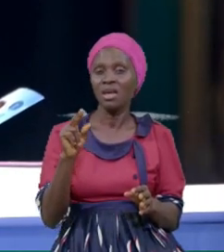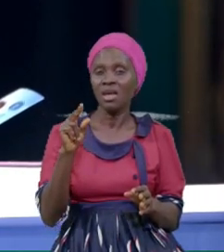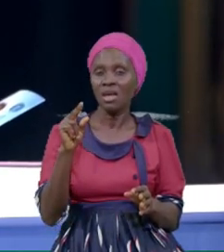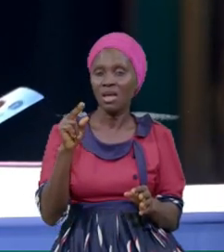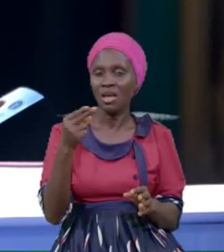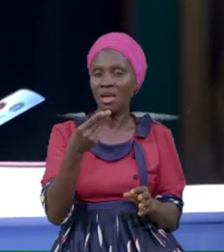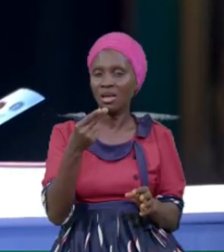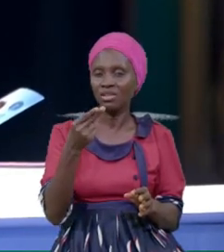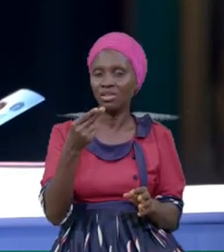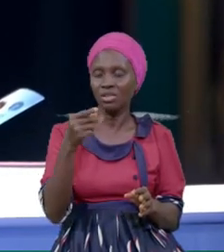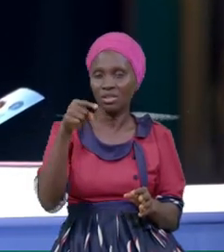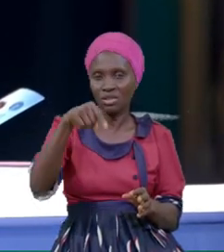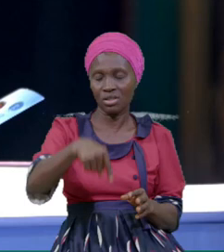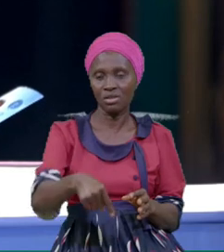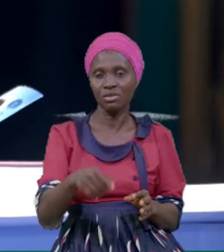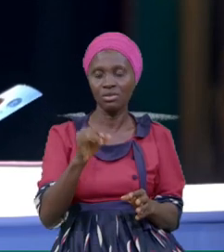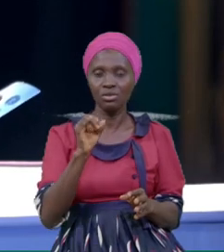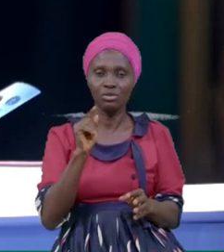gckhq.org/connect.